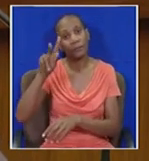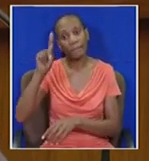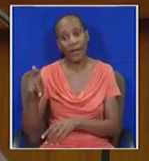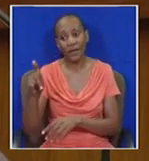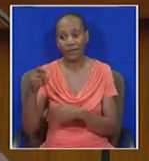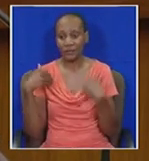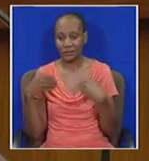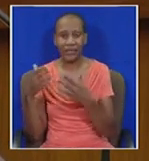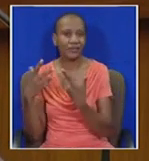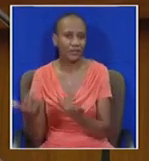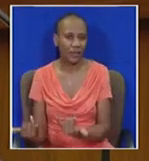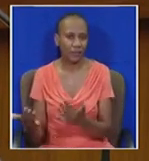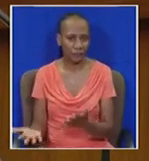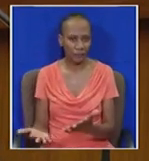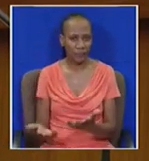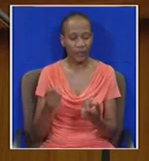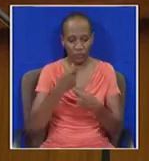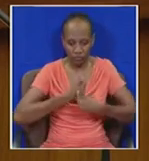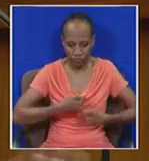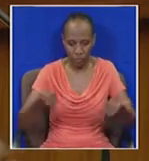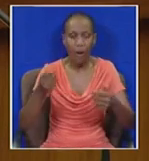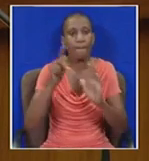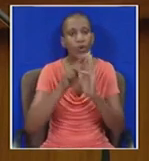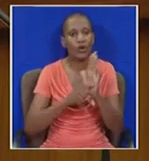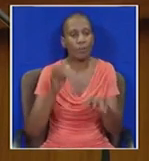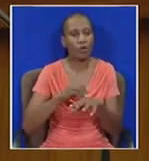restitution program with all its teething problems.